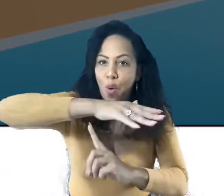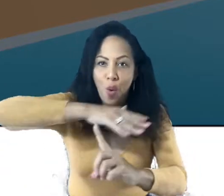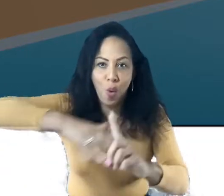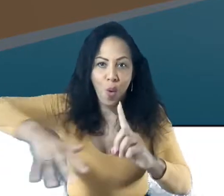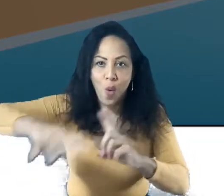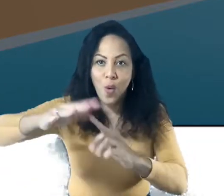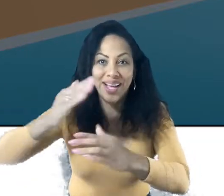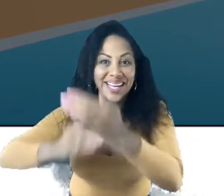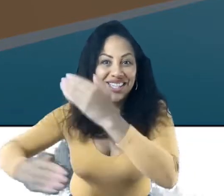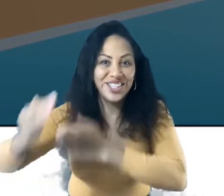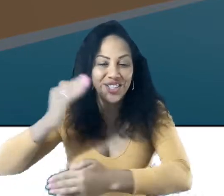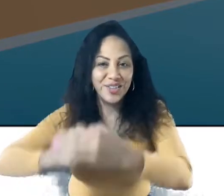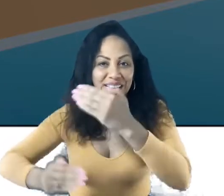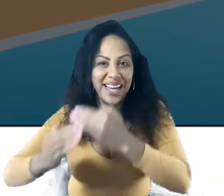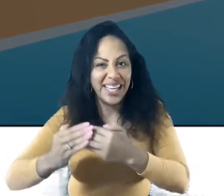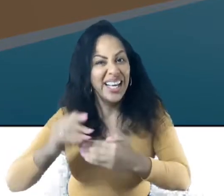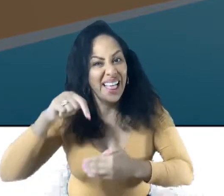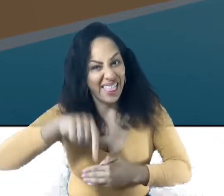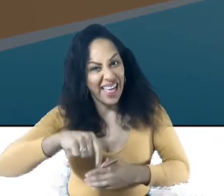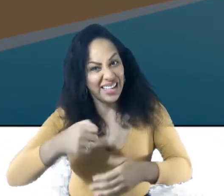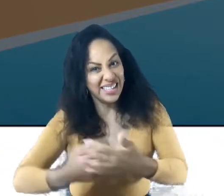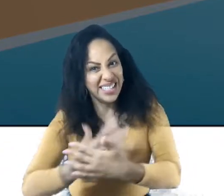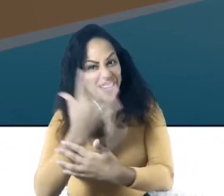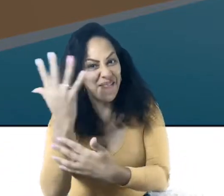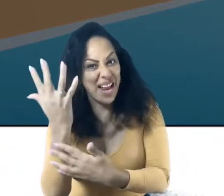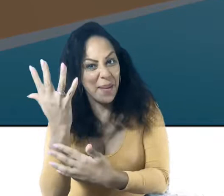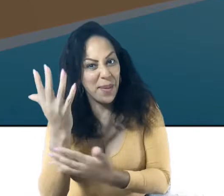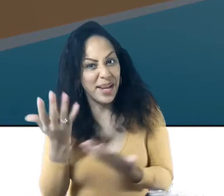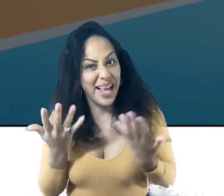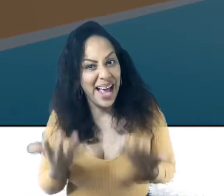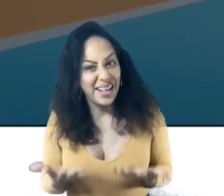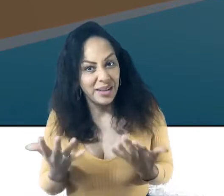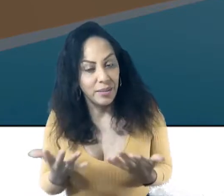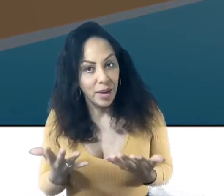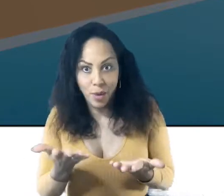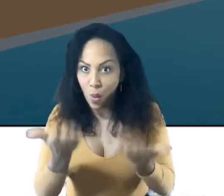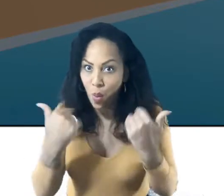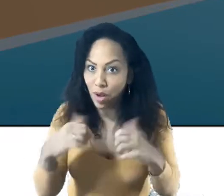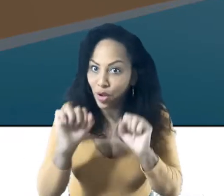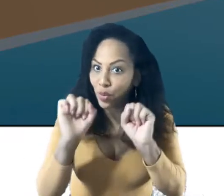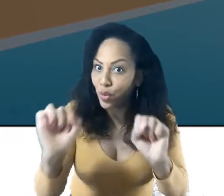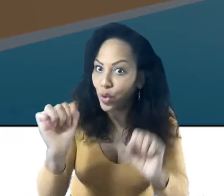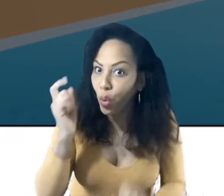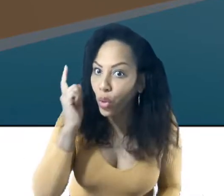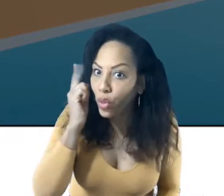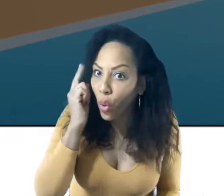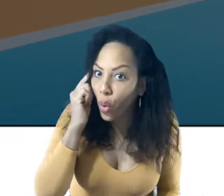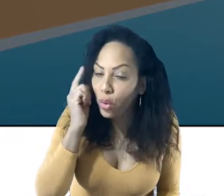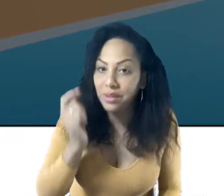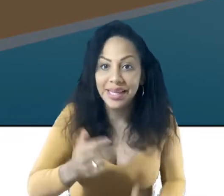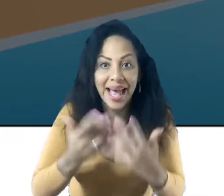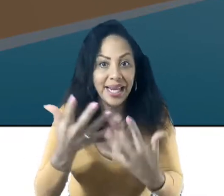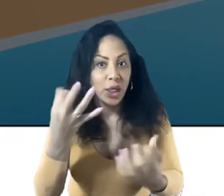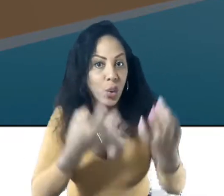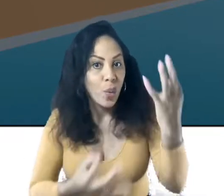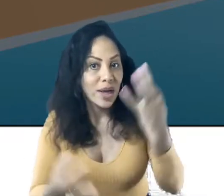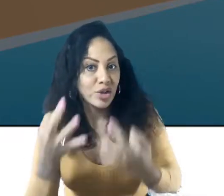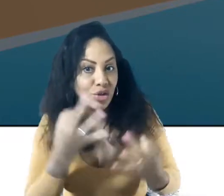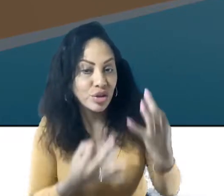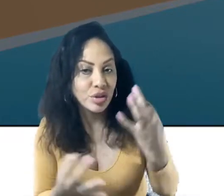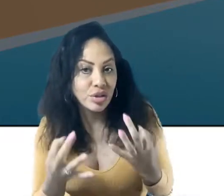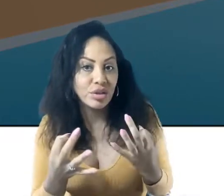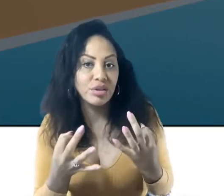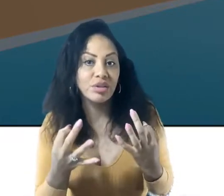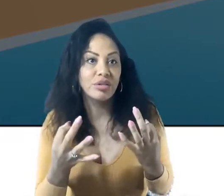Yeah, I would really welcome any thoughts that anyone had about this or any questions that you might have,